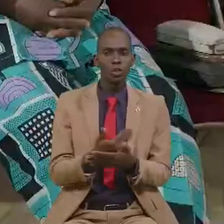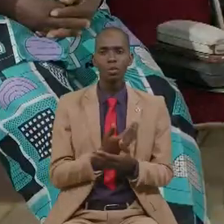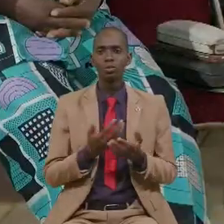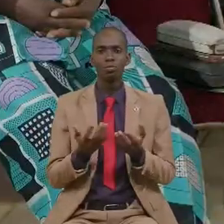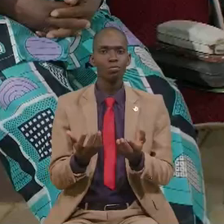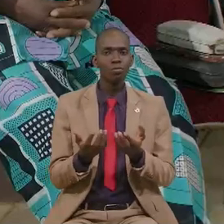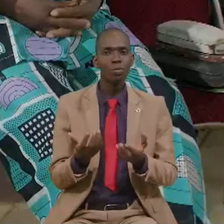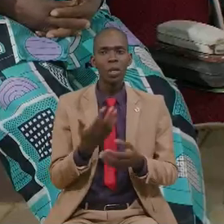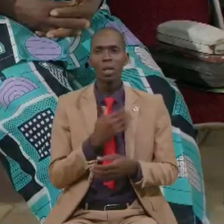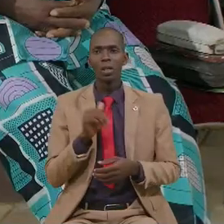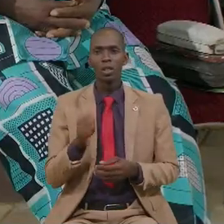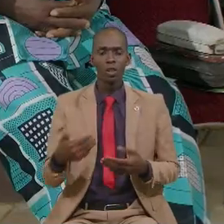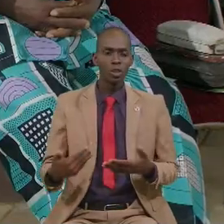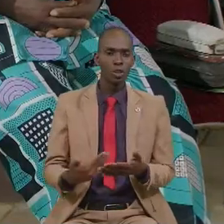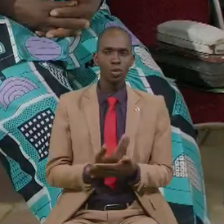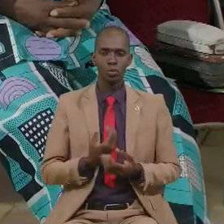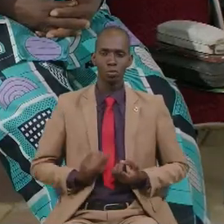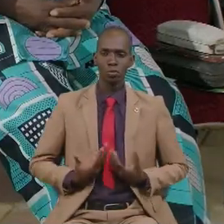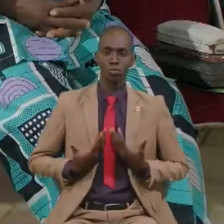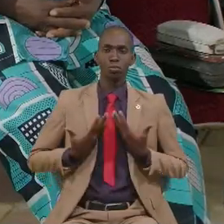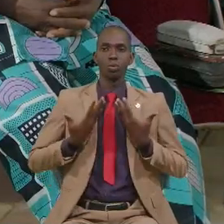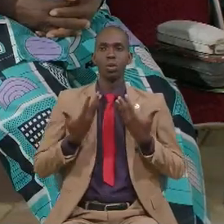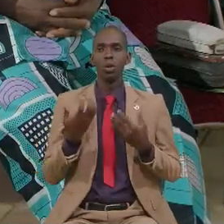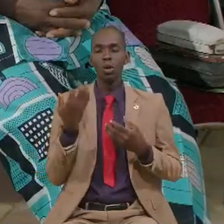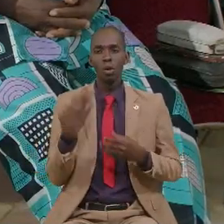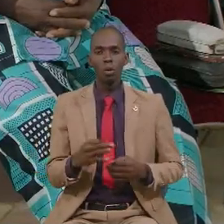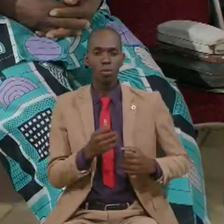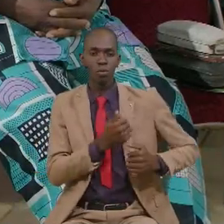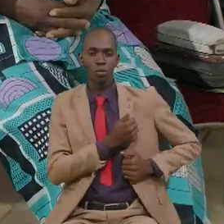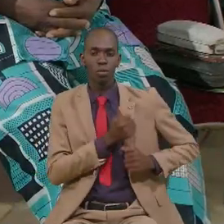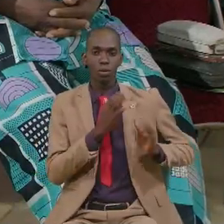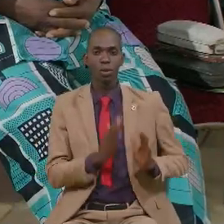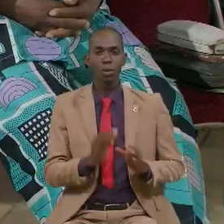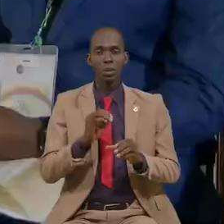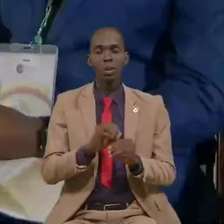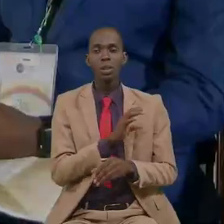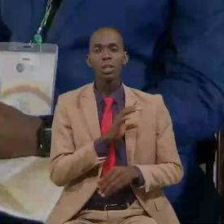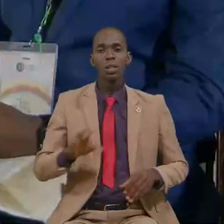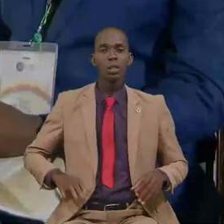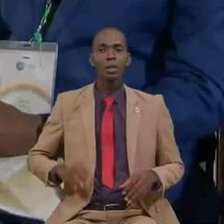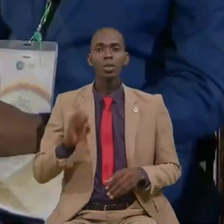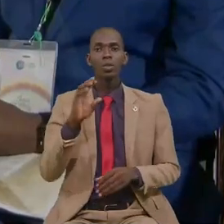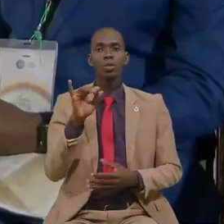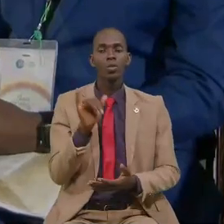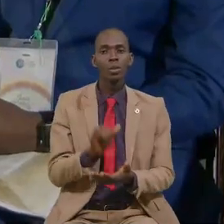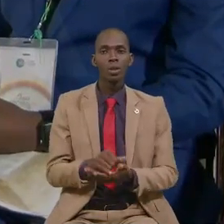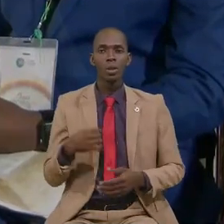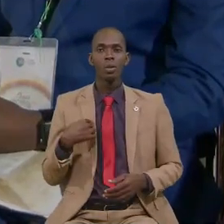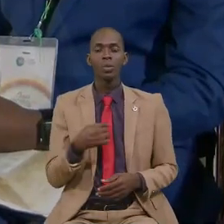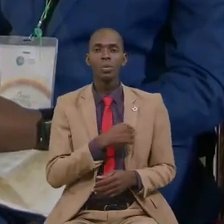new drive of soldiers in Christ, so that we will take the